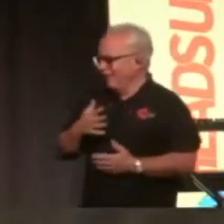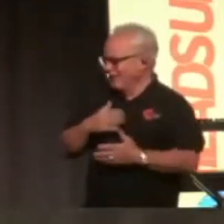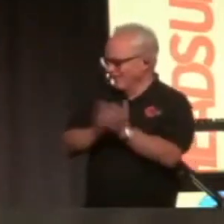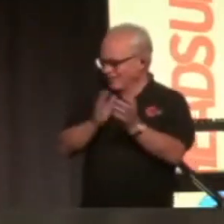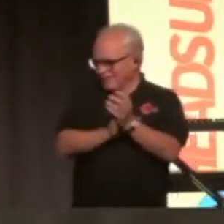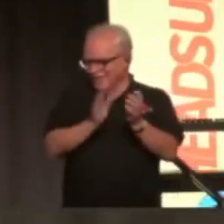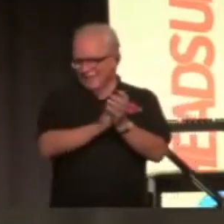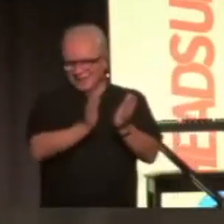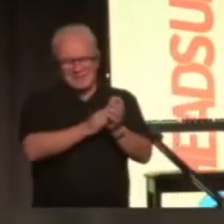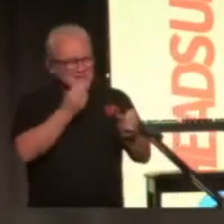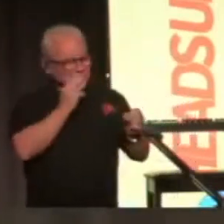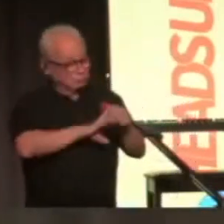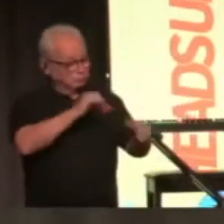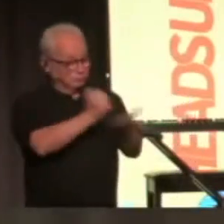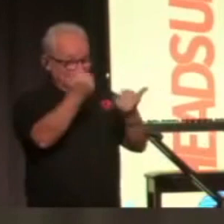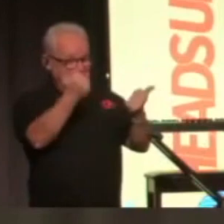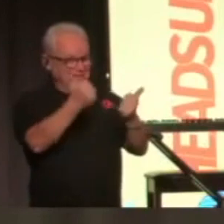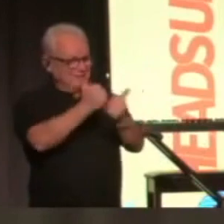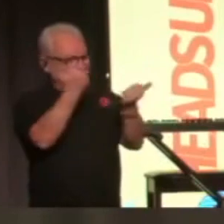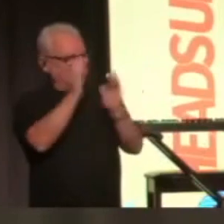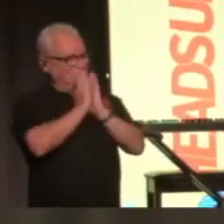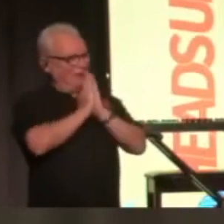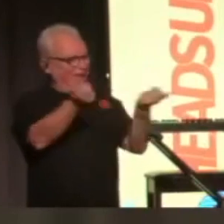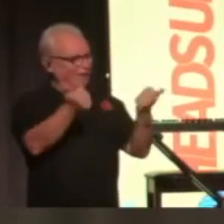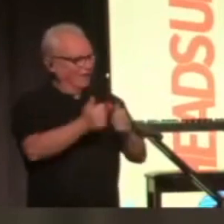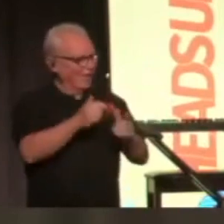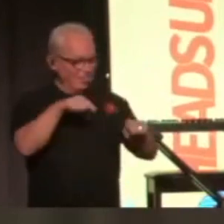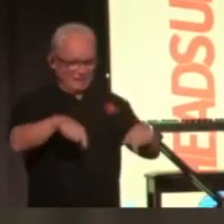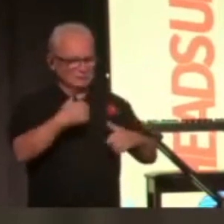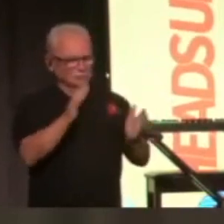I'm going to promise. This is a great Sunday.